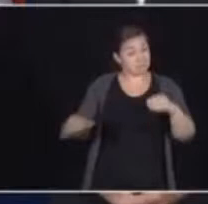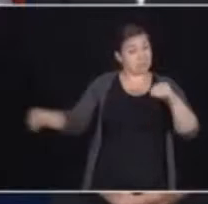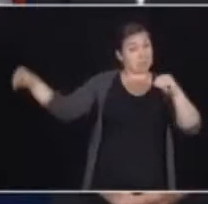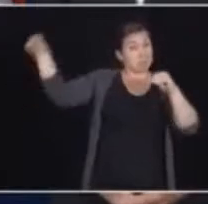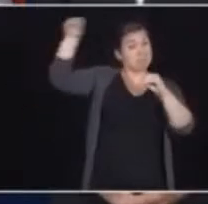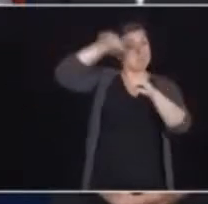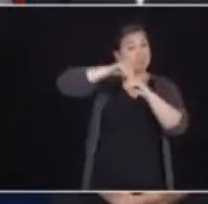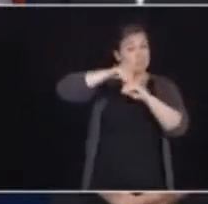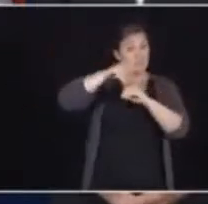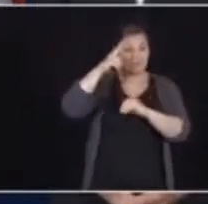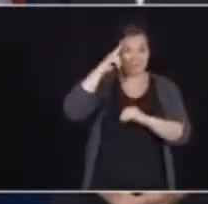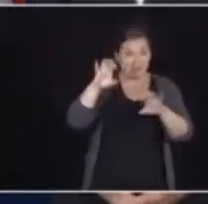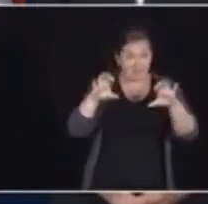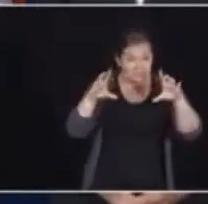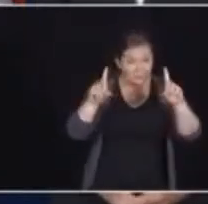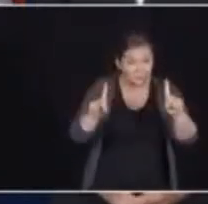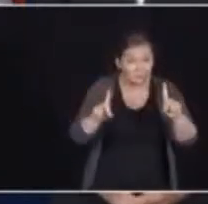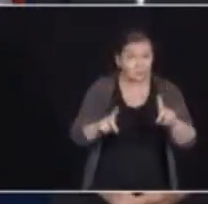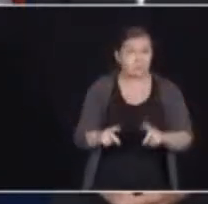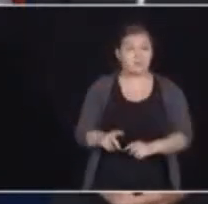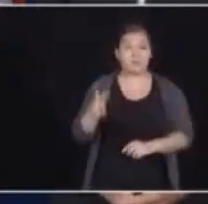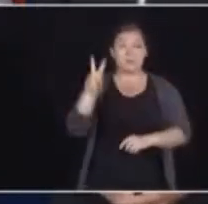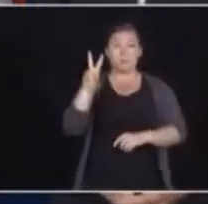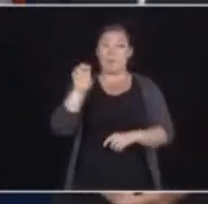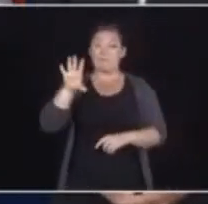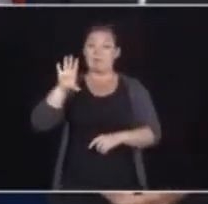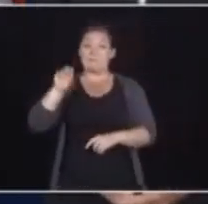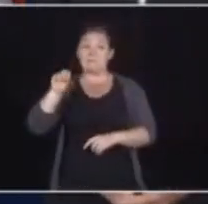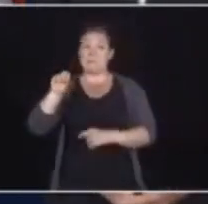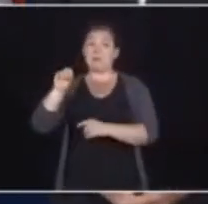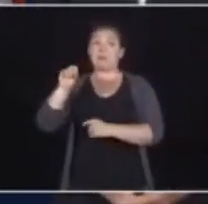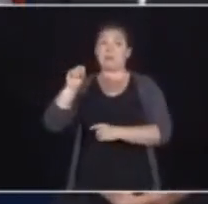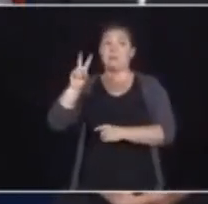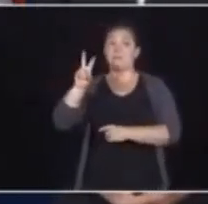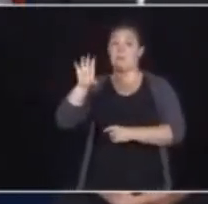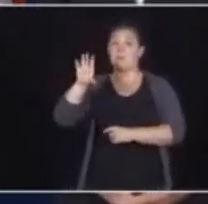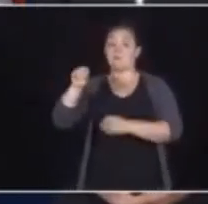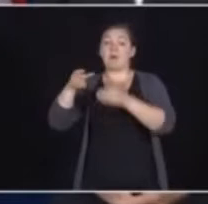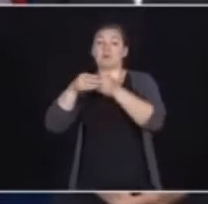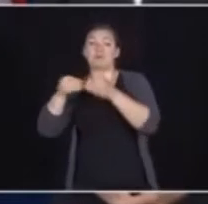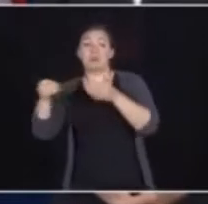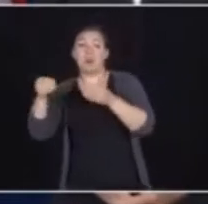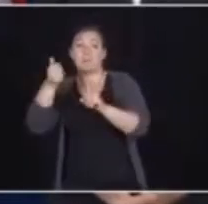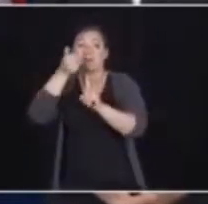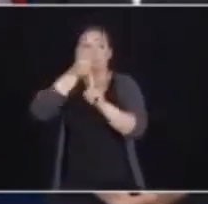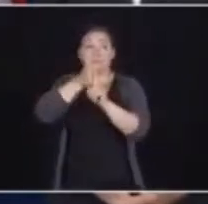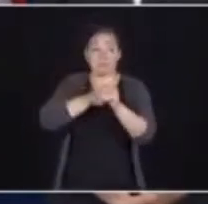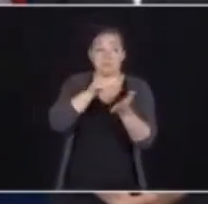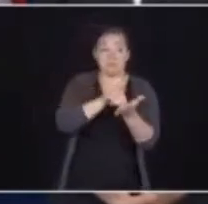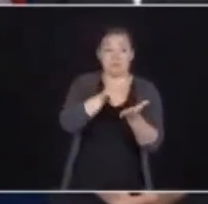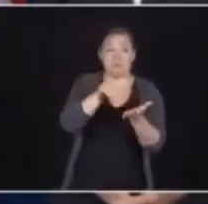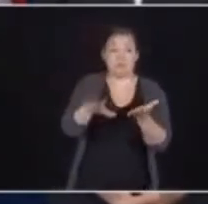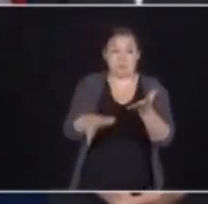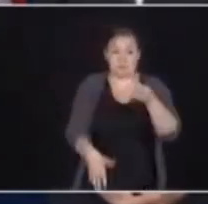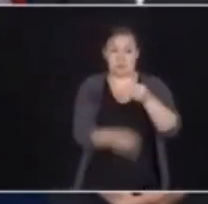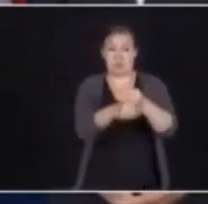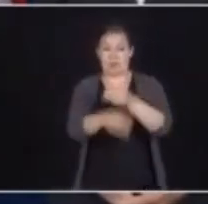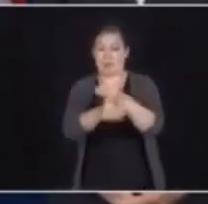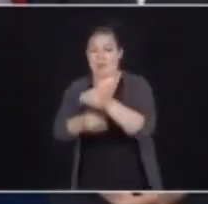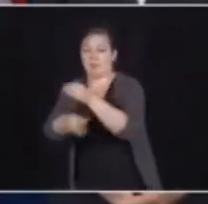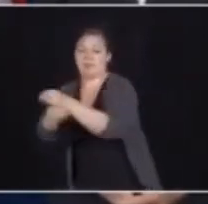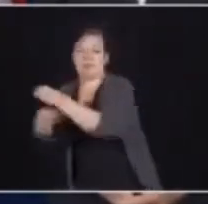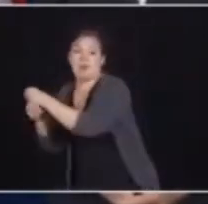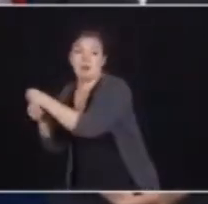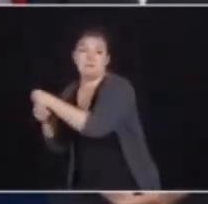putting $250 more per student. In saying that, with the TDSB, we always value